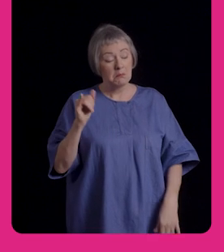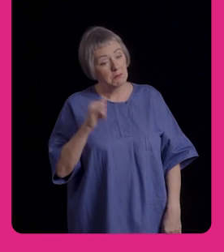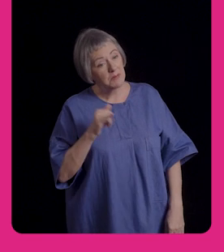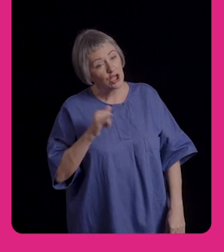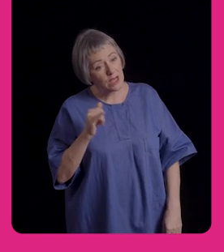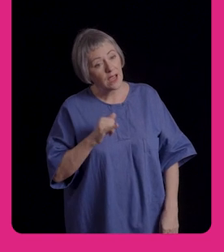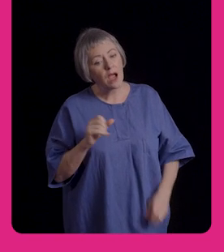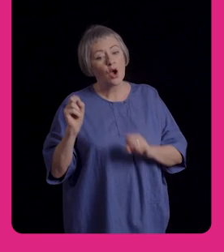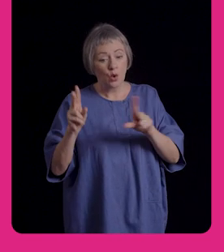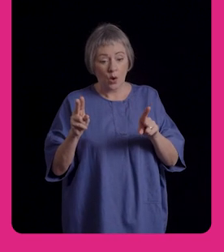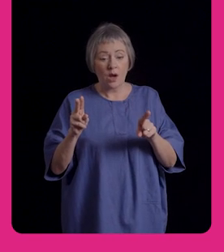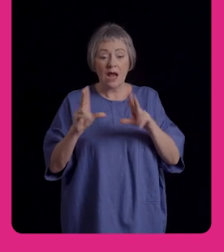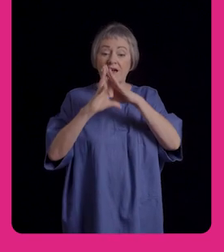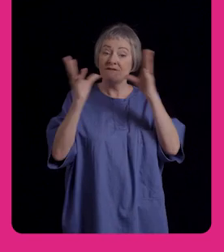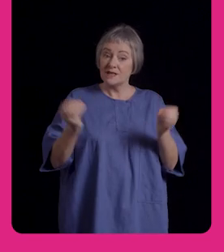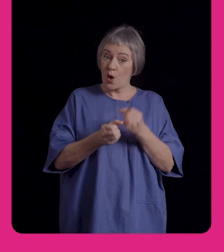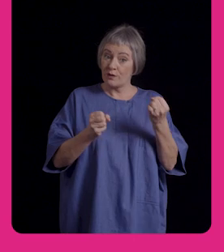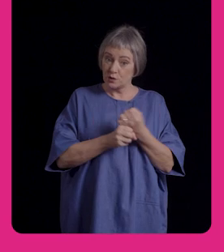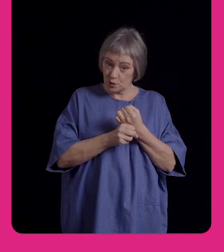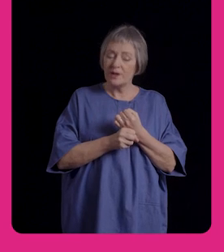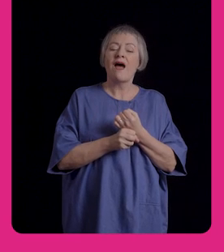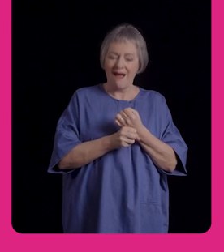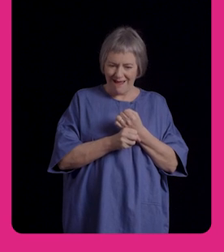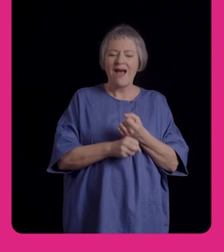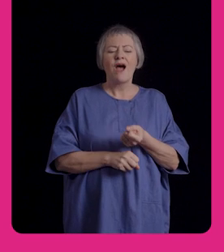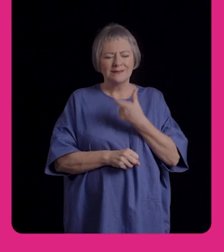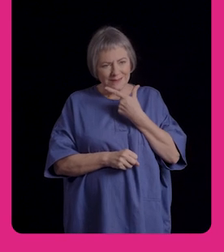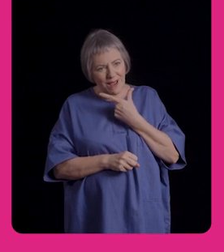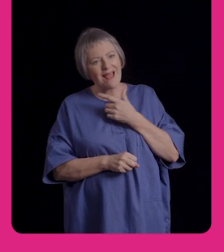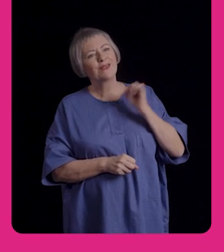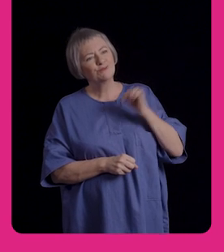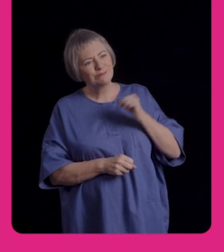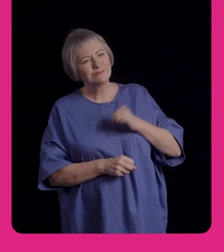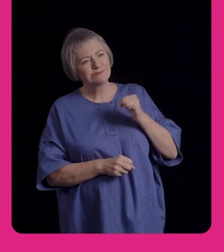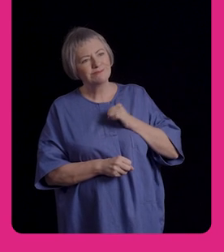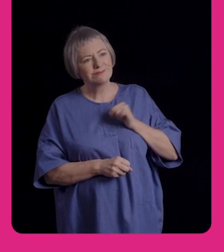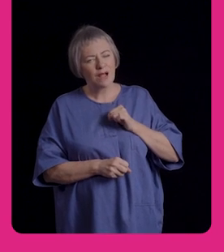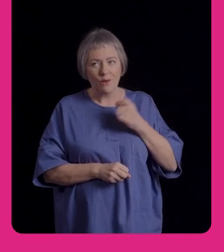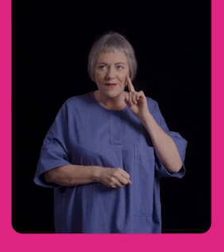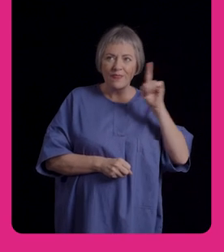Yeah. Okay, cool. If that's what we're doing, let's go. Yes, I smile and nod at the notion of a rescue.